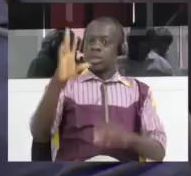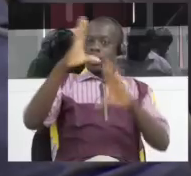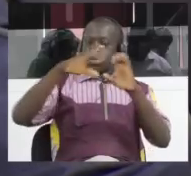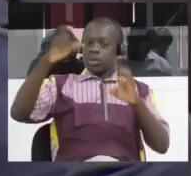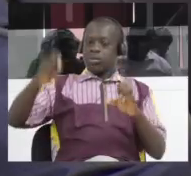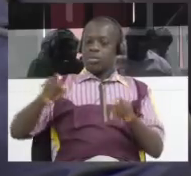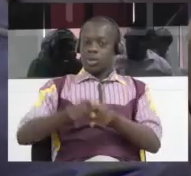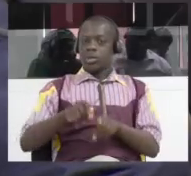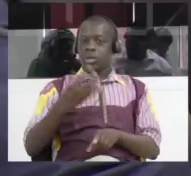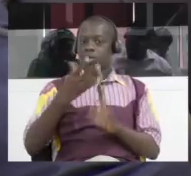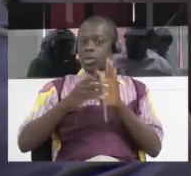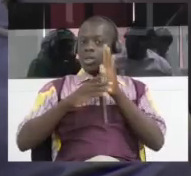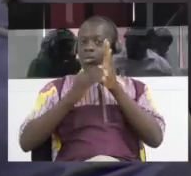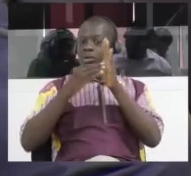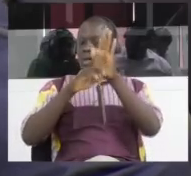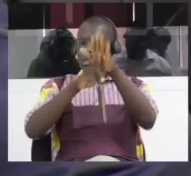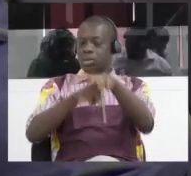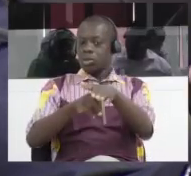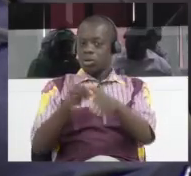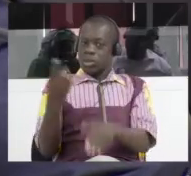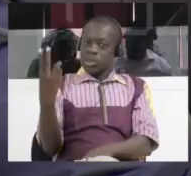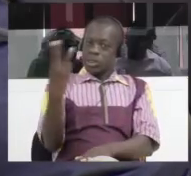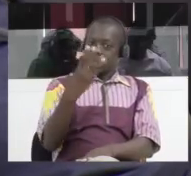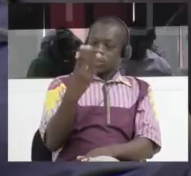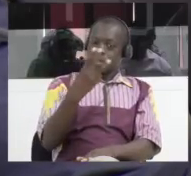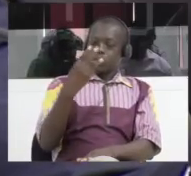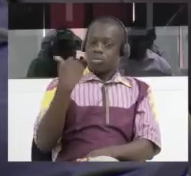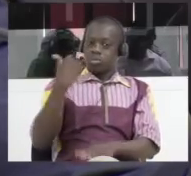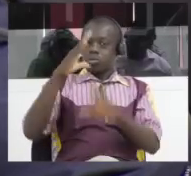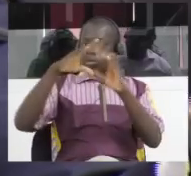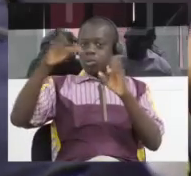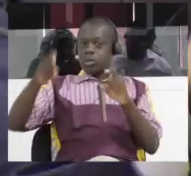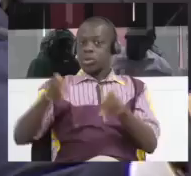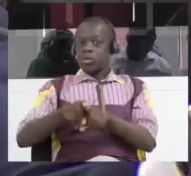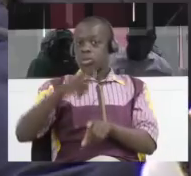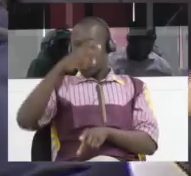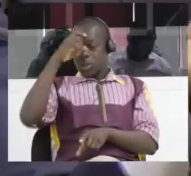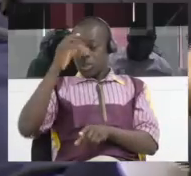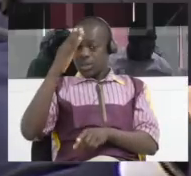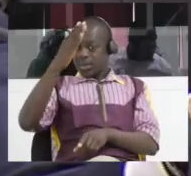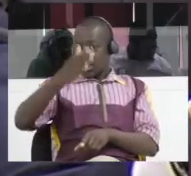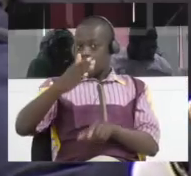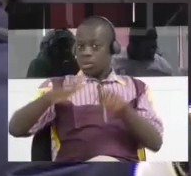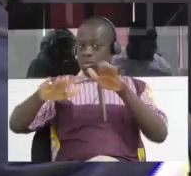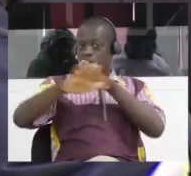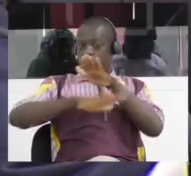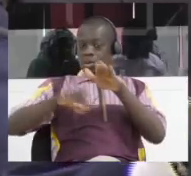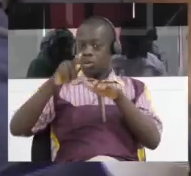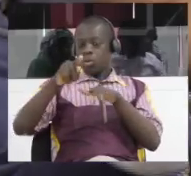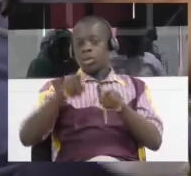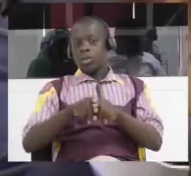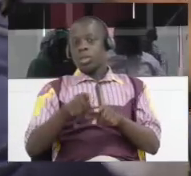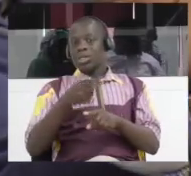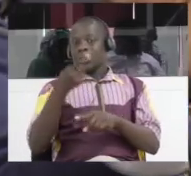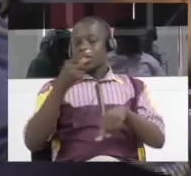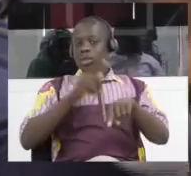officers. I gave you the example of those three officers to show that these three officers worked directly under you.